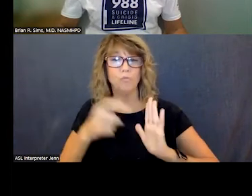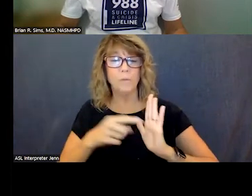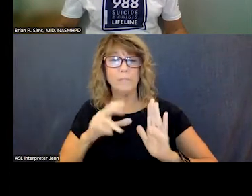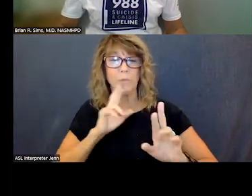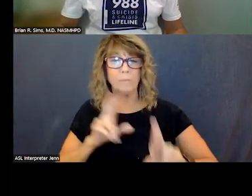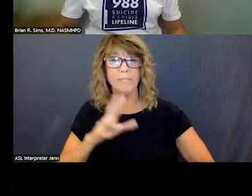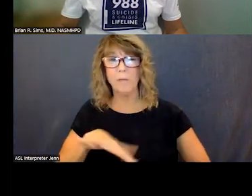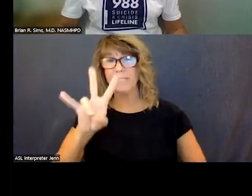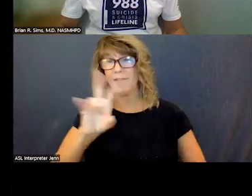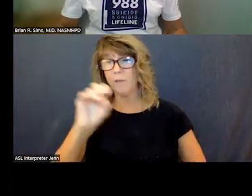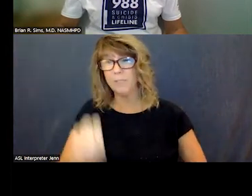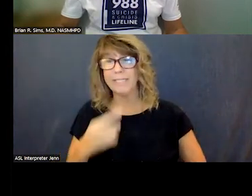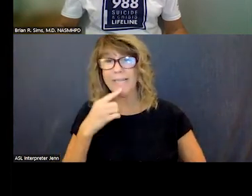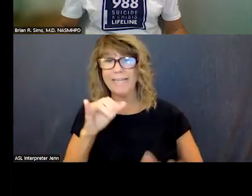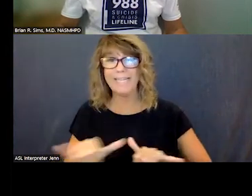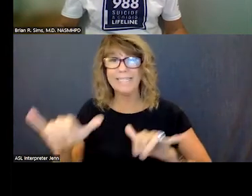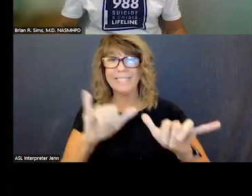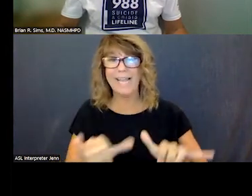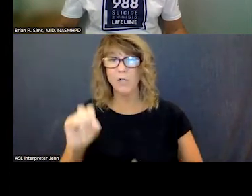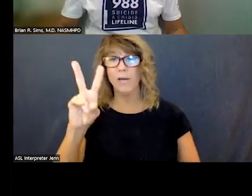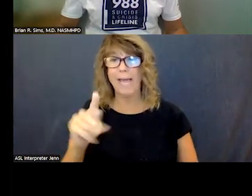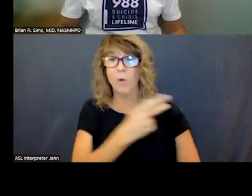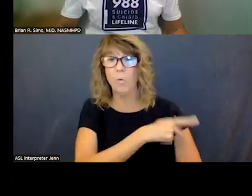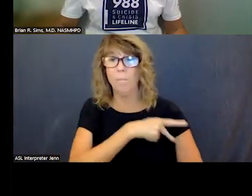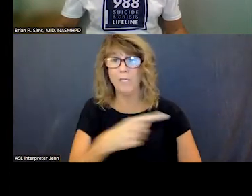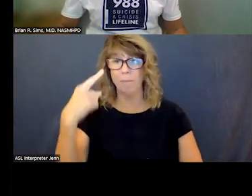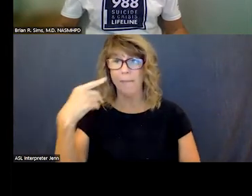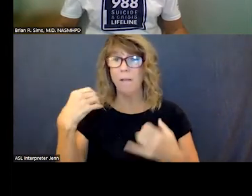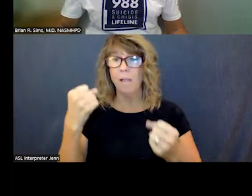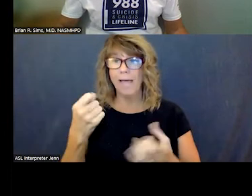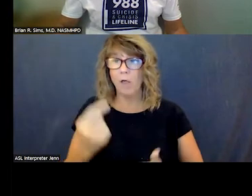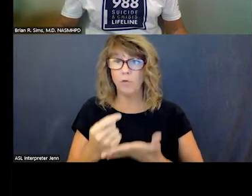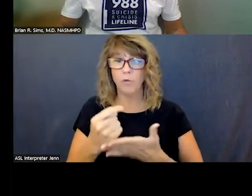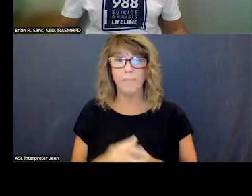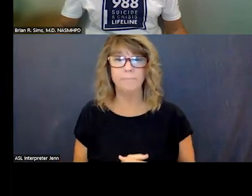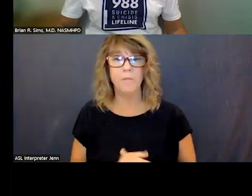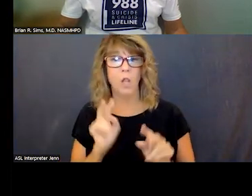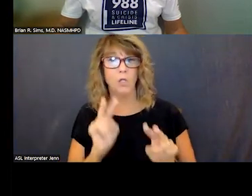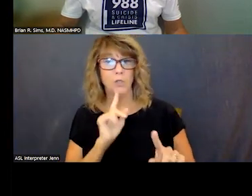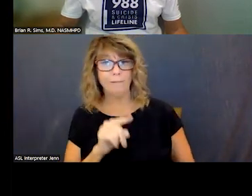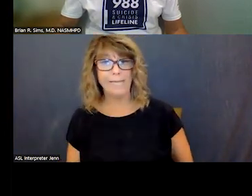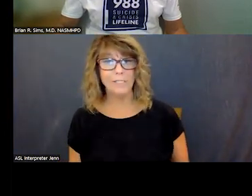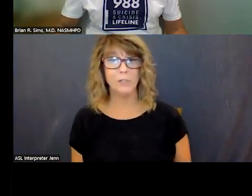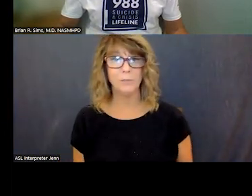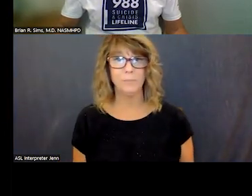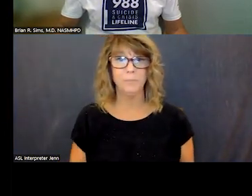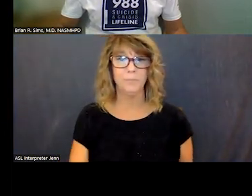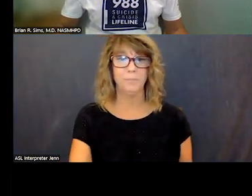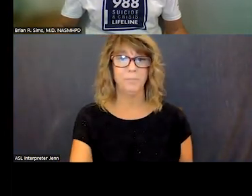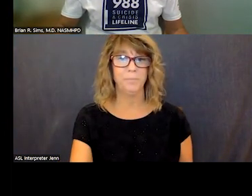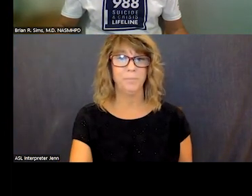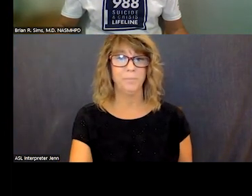70% of you say it's standard outpatient mental health treatment. Let's go ahead and take a look at the answer. And